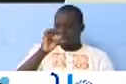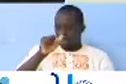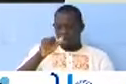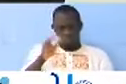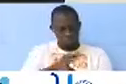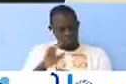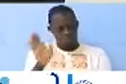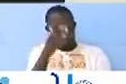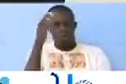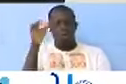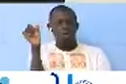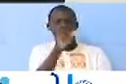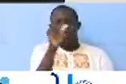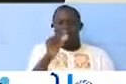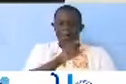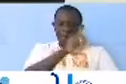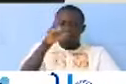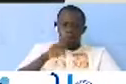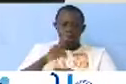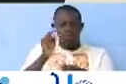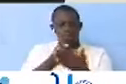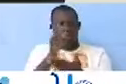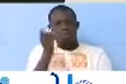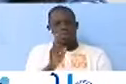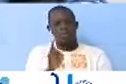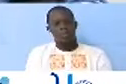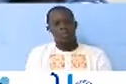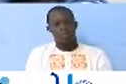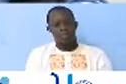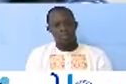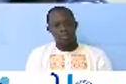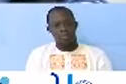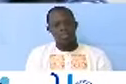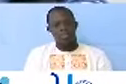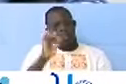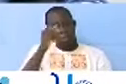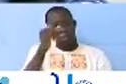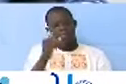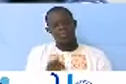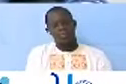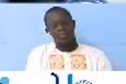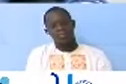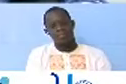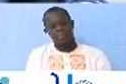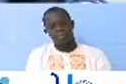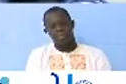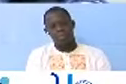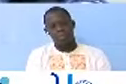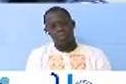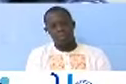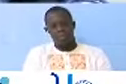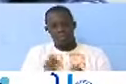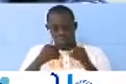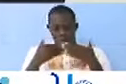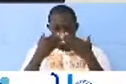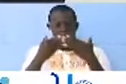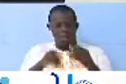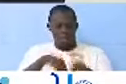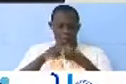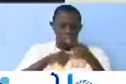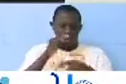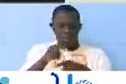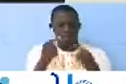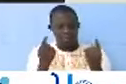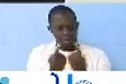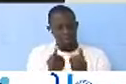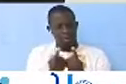other place? Ninga bora NIA. For dingira do soron dalawa ya samba dagan panamba. Ah, yes. Can you tell us about that? Mafanya